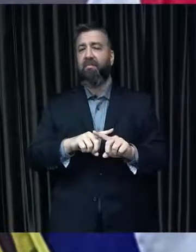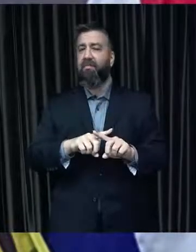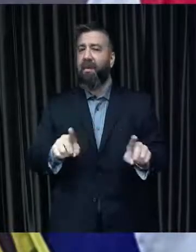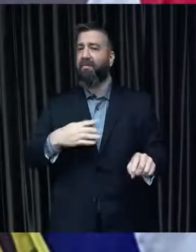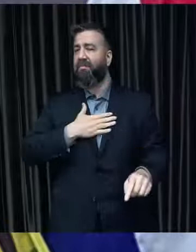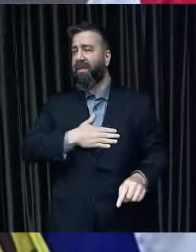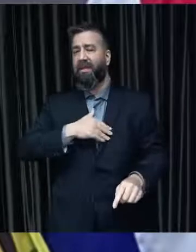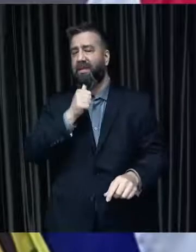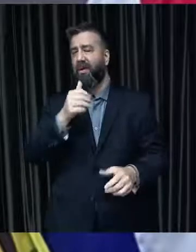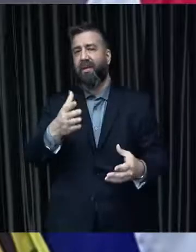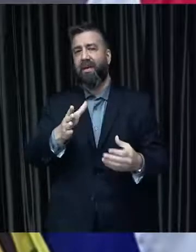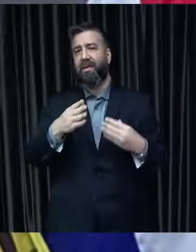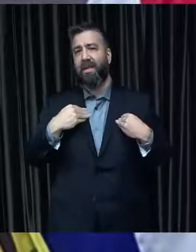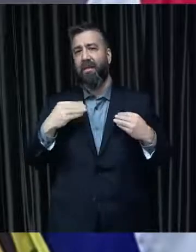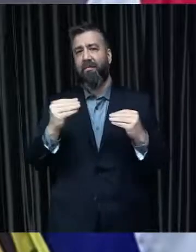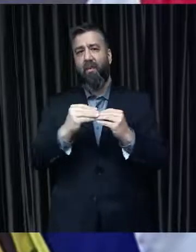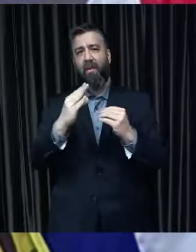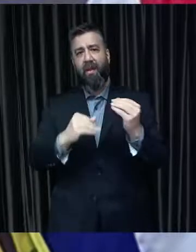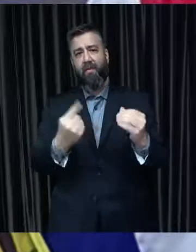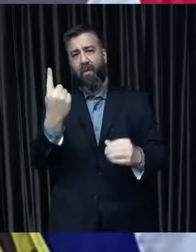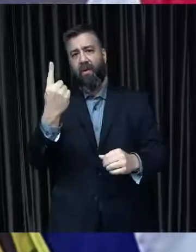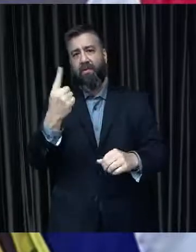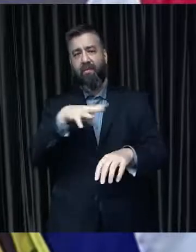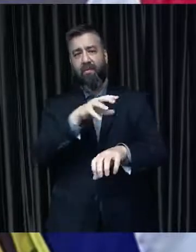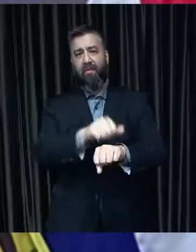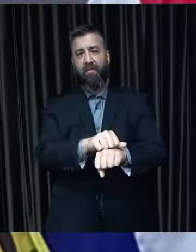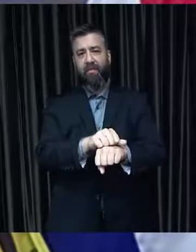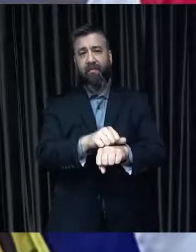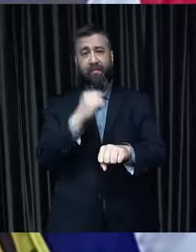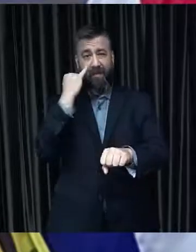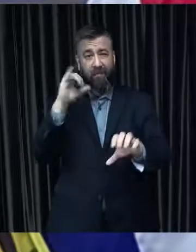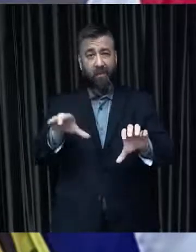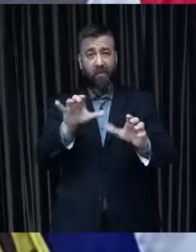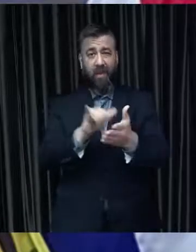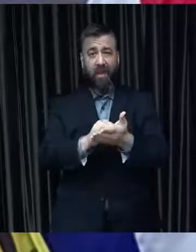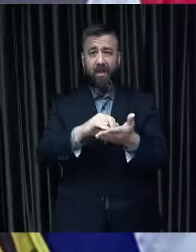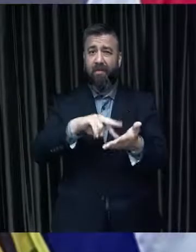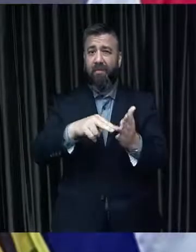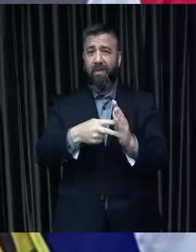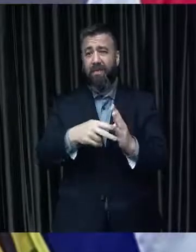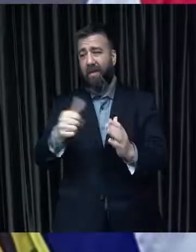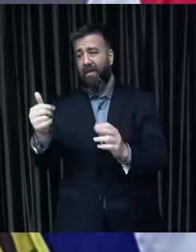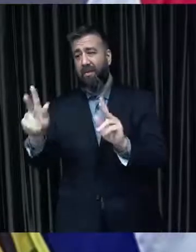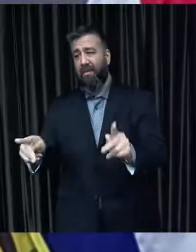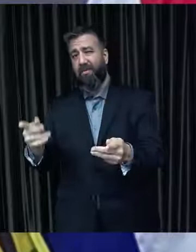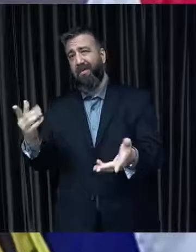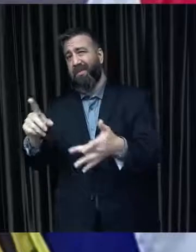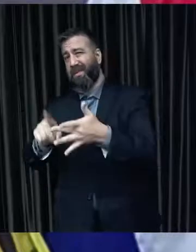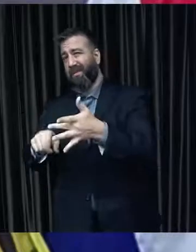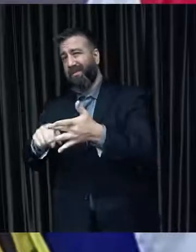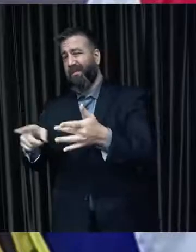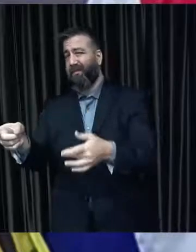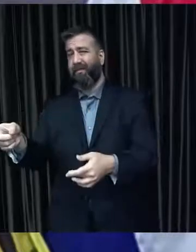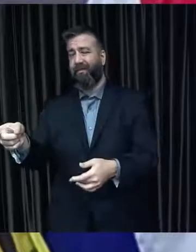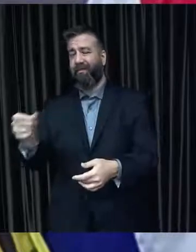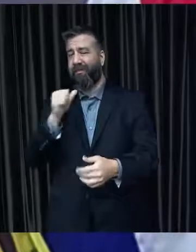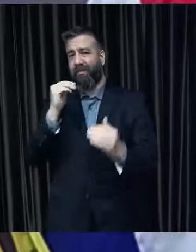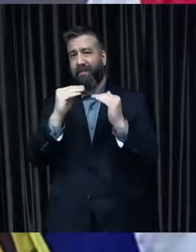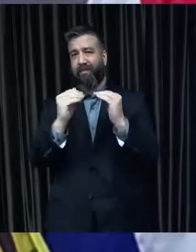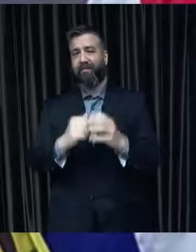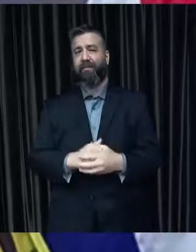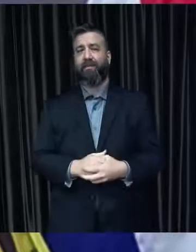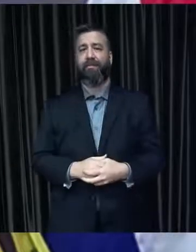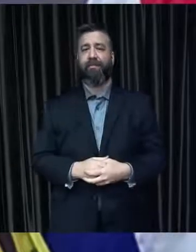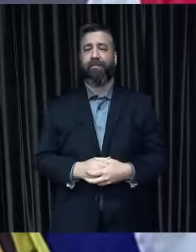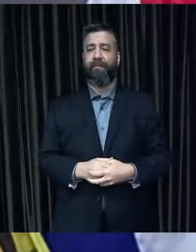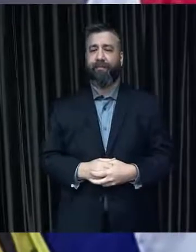multiple appointments. Doing so could prevent someone else from getting a vaccine. And I'd be glad to answer any questions. Dr.